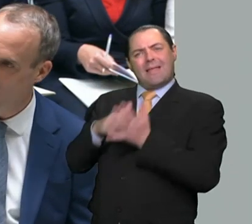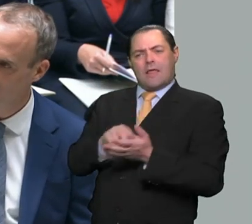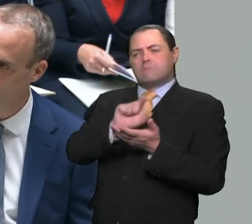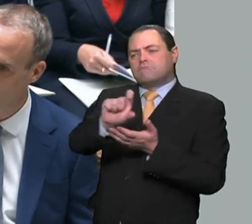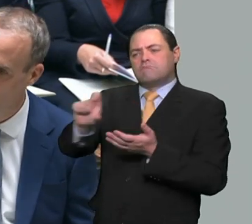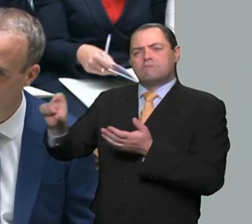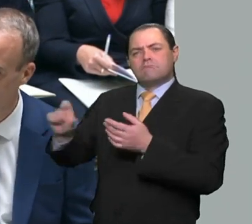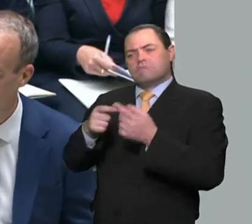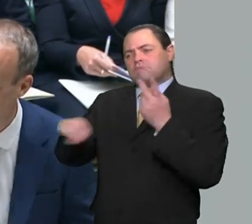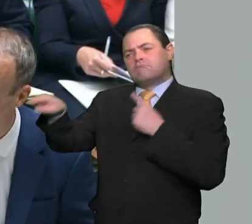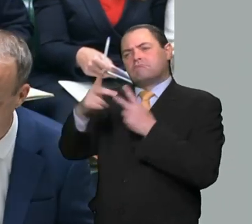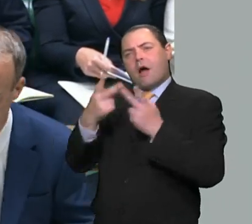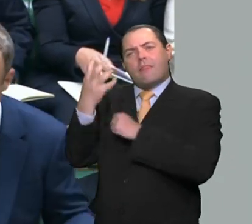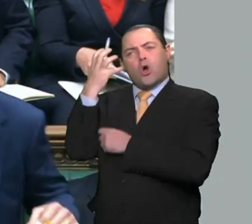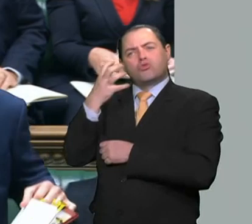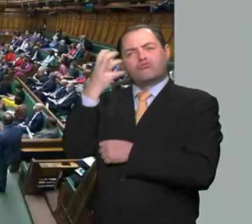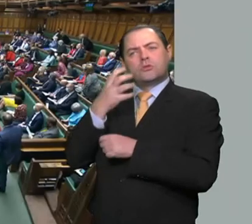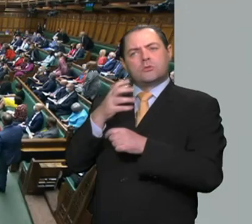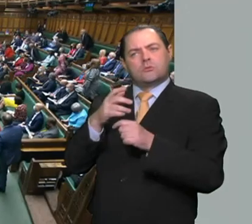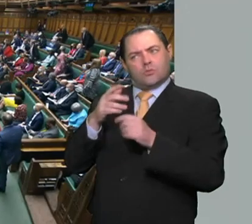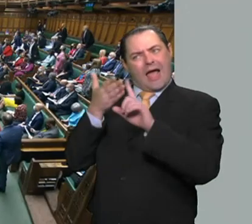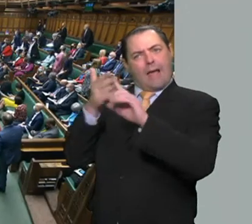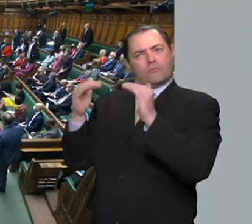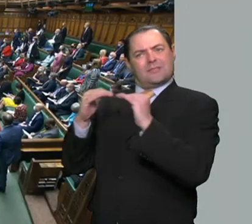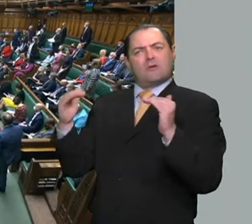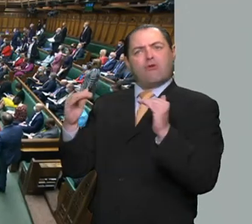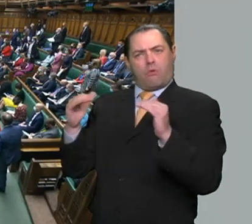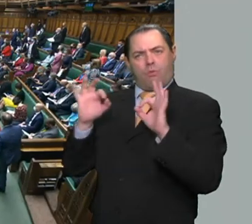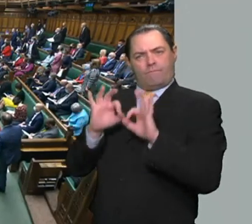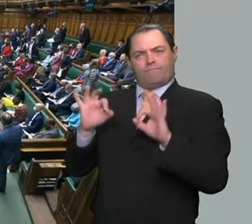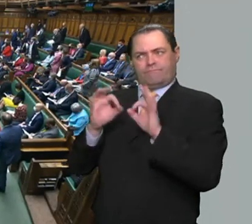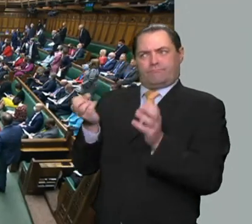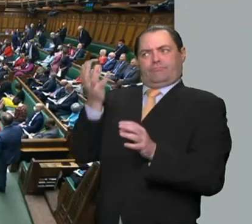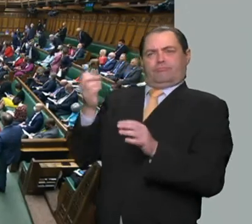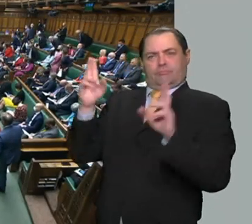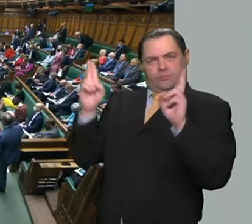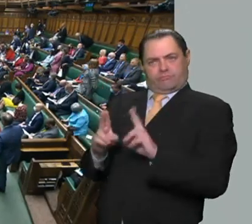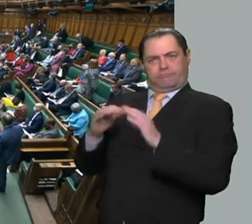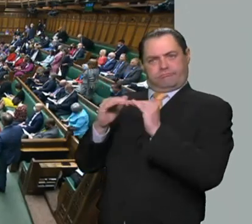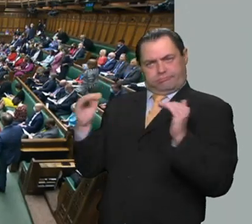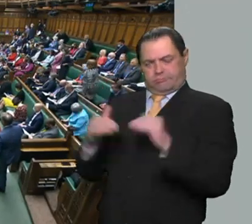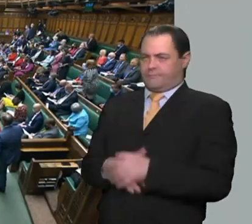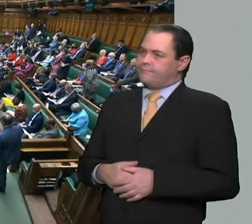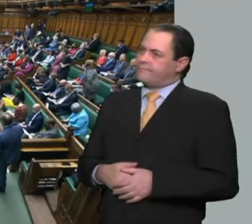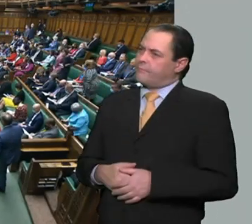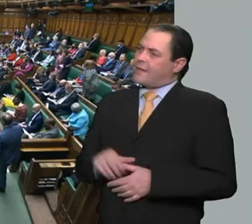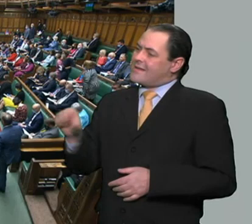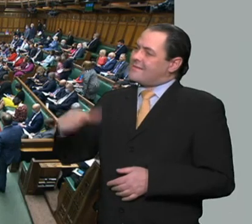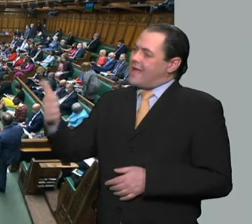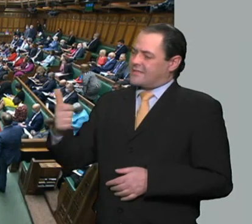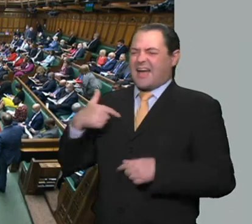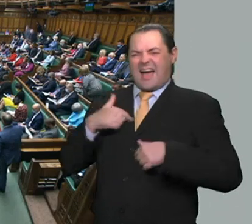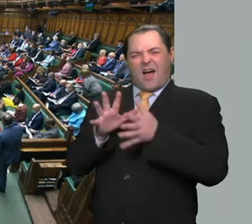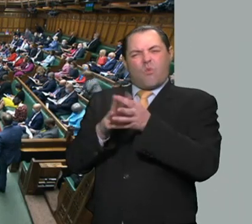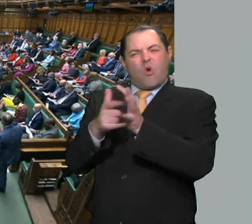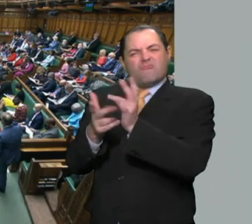leading by example at home and abroad. Andy Carter. Mr. Speaker, as you know, Warrington is one of the fastest growing